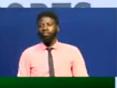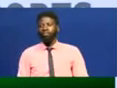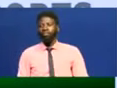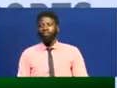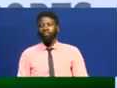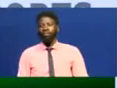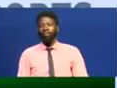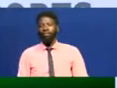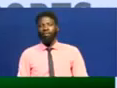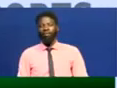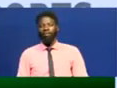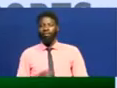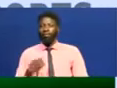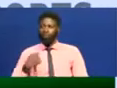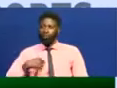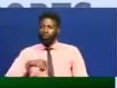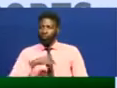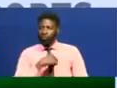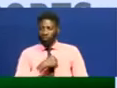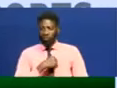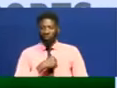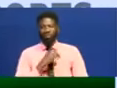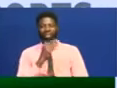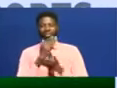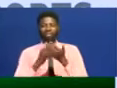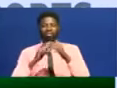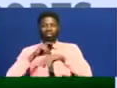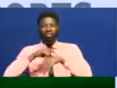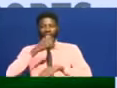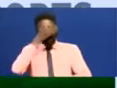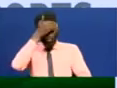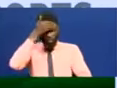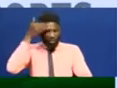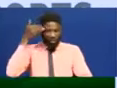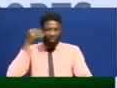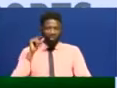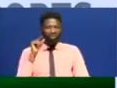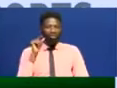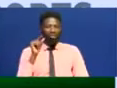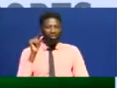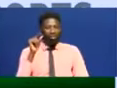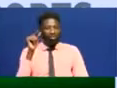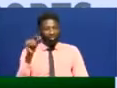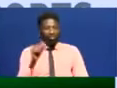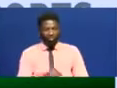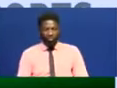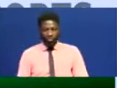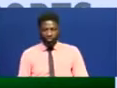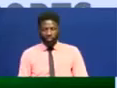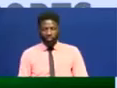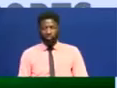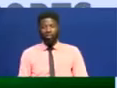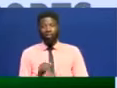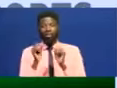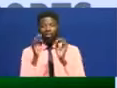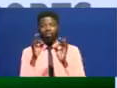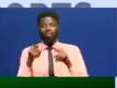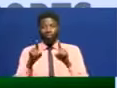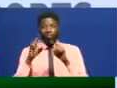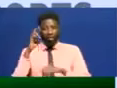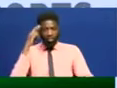we tend to have short memories sometimes. But those of you who care to remember, you'd